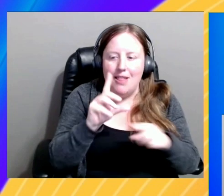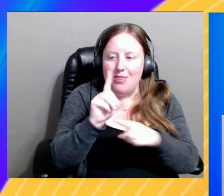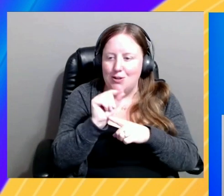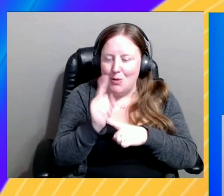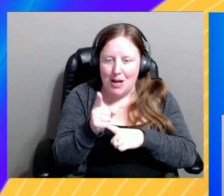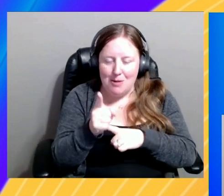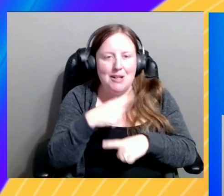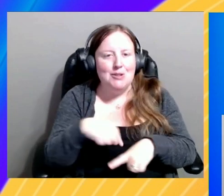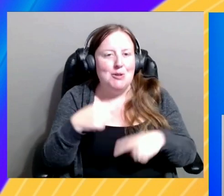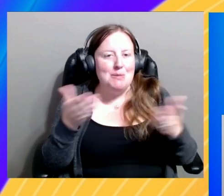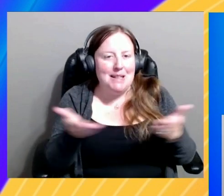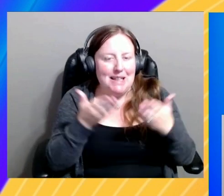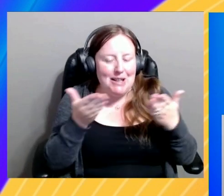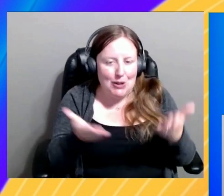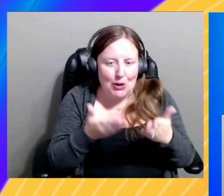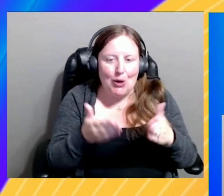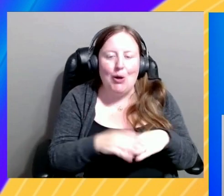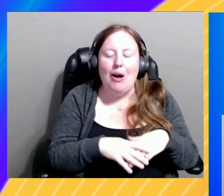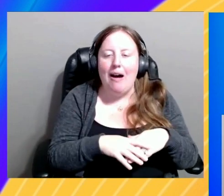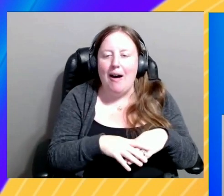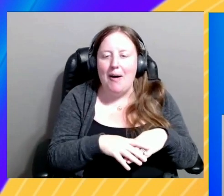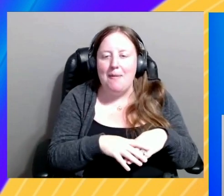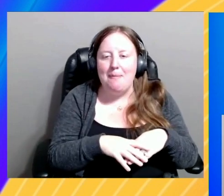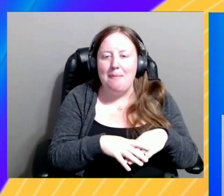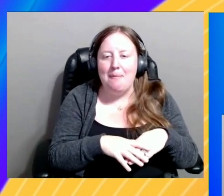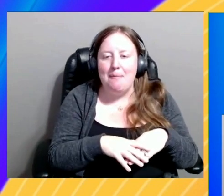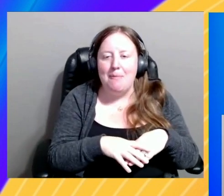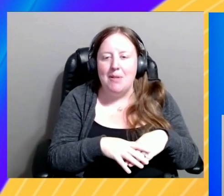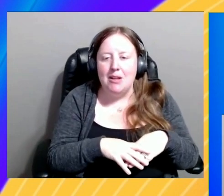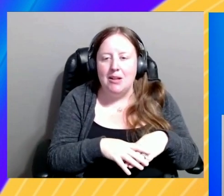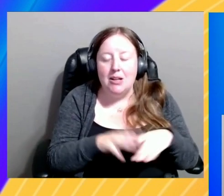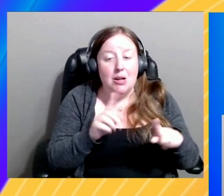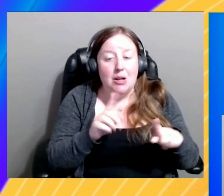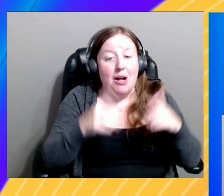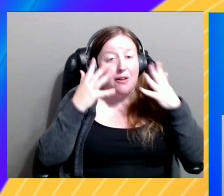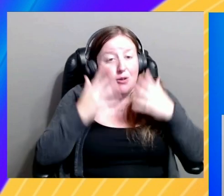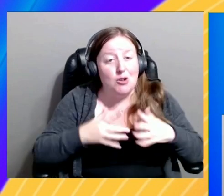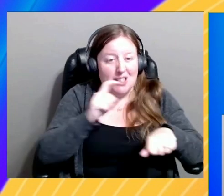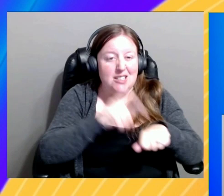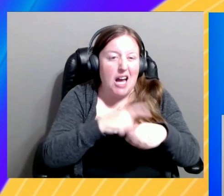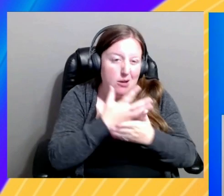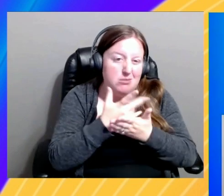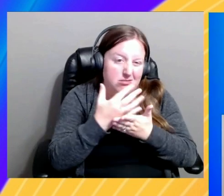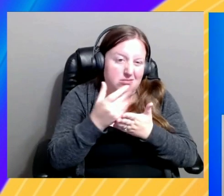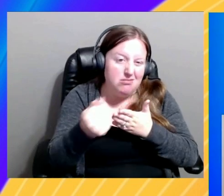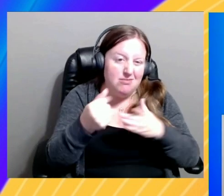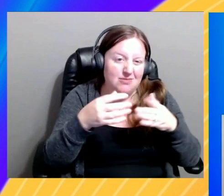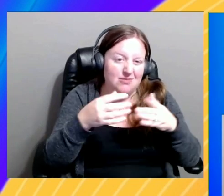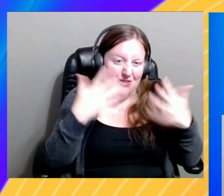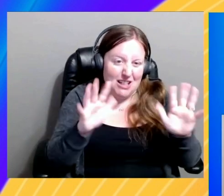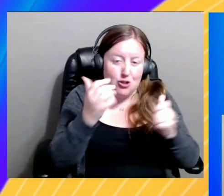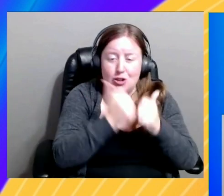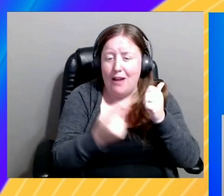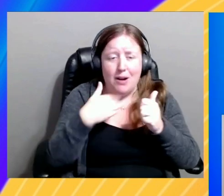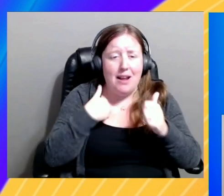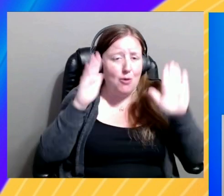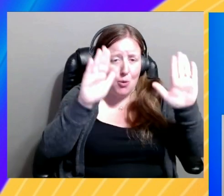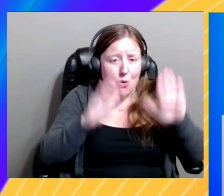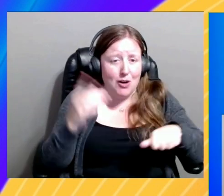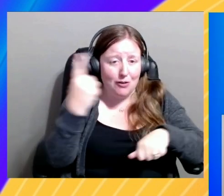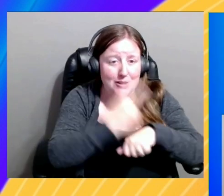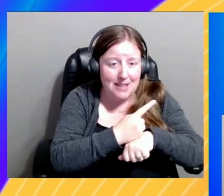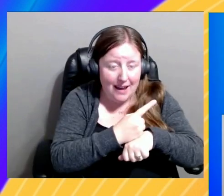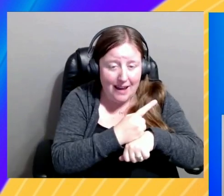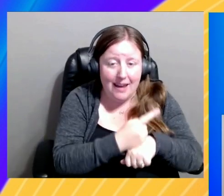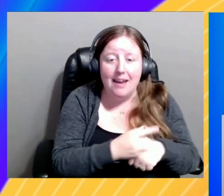time with each other. But unfortunately, our time has come to an end. Mhm. Everyone have a wonderful day. Keep on